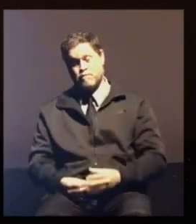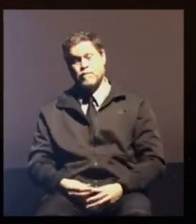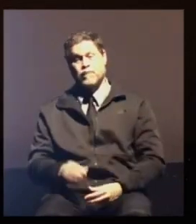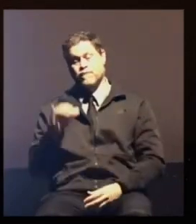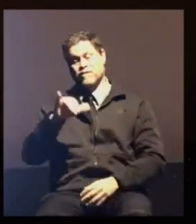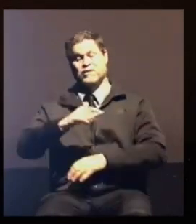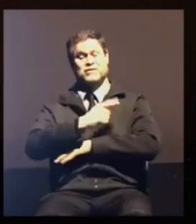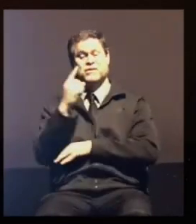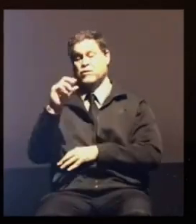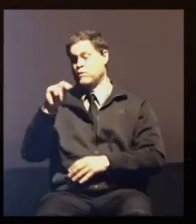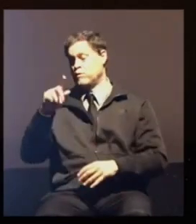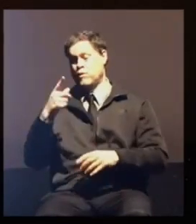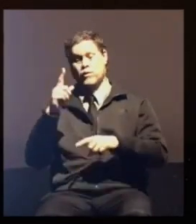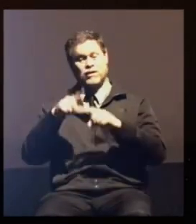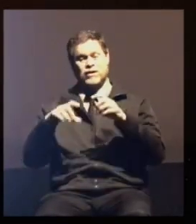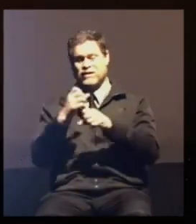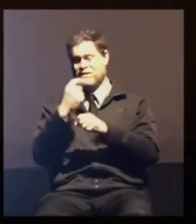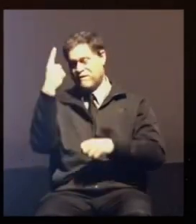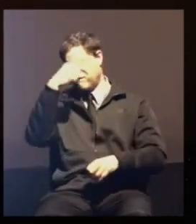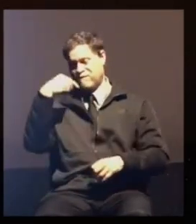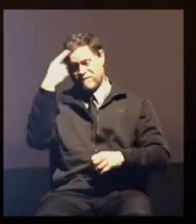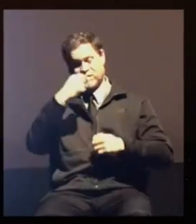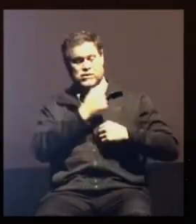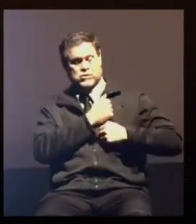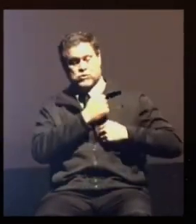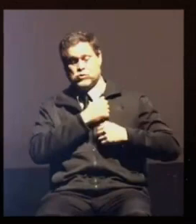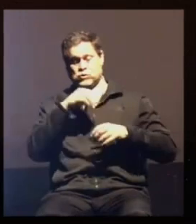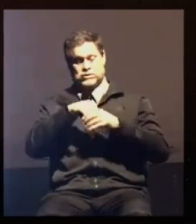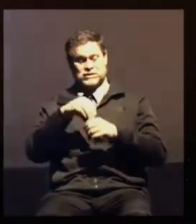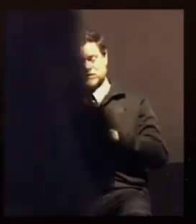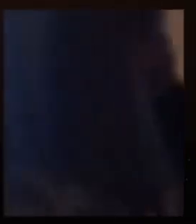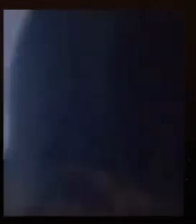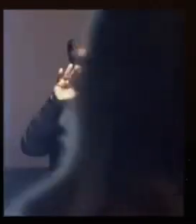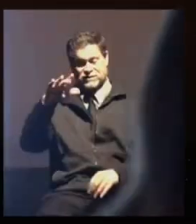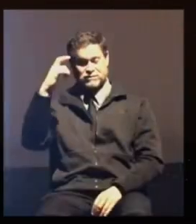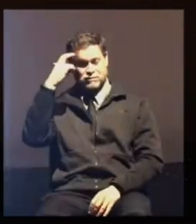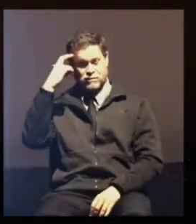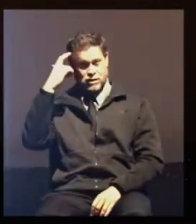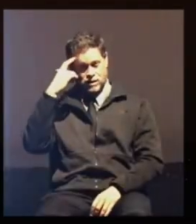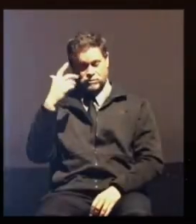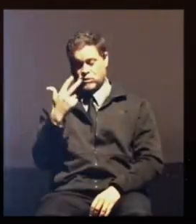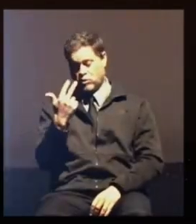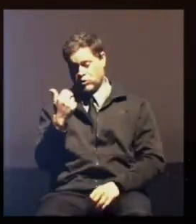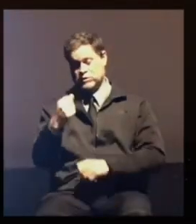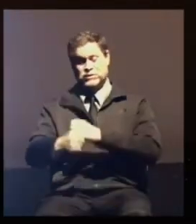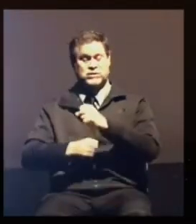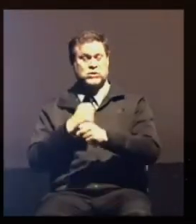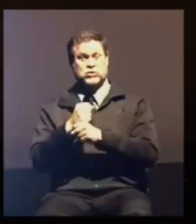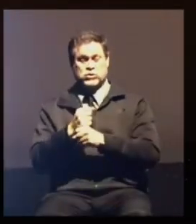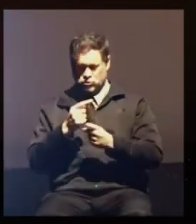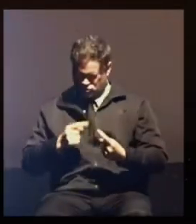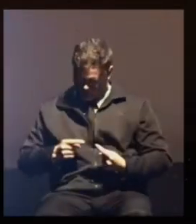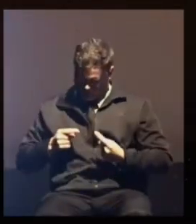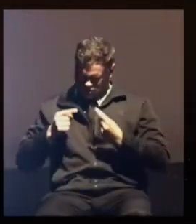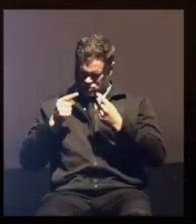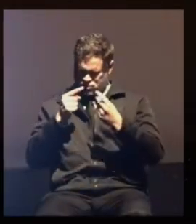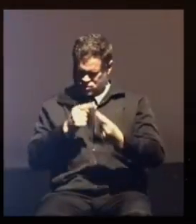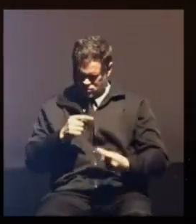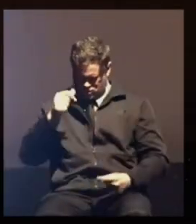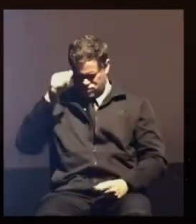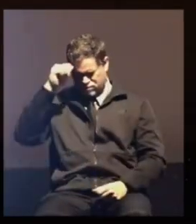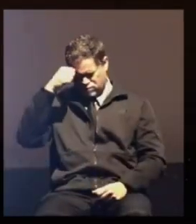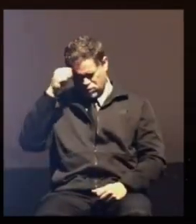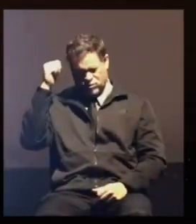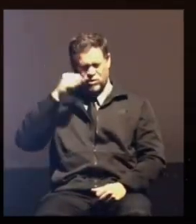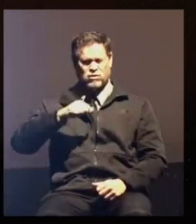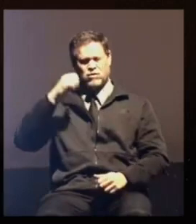To this day, Noah cannot get the face of that soldier out of his mind. It has been 13 years. He struggles with the memory every day.